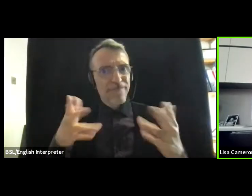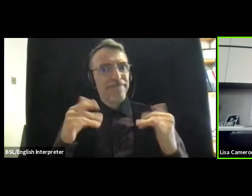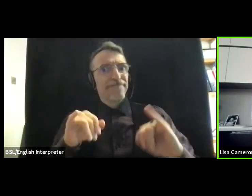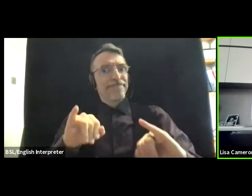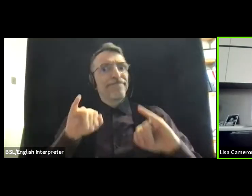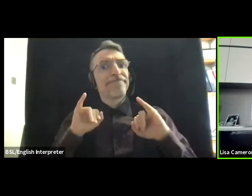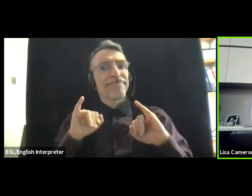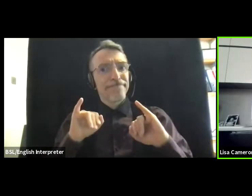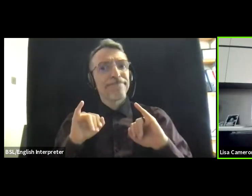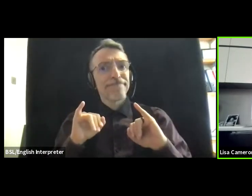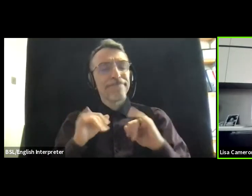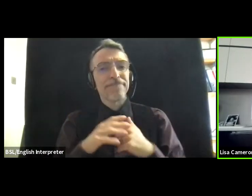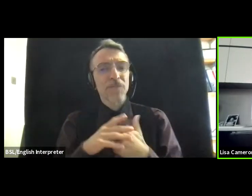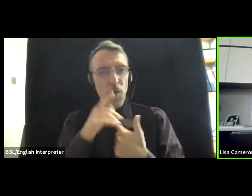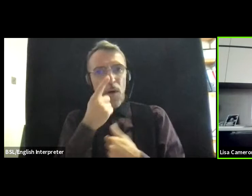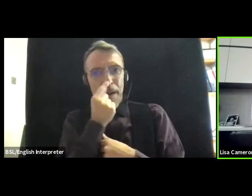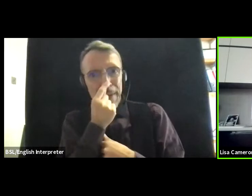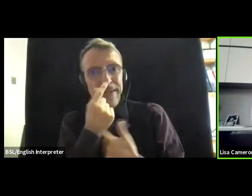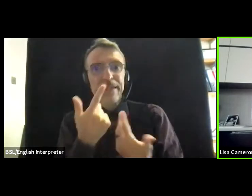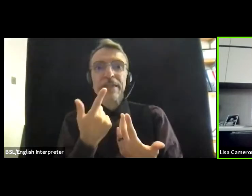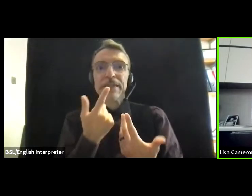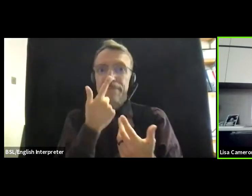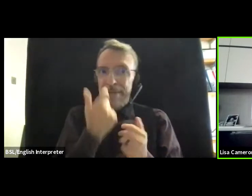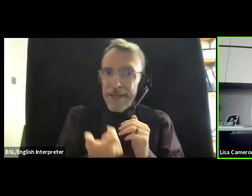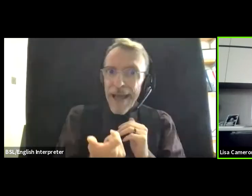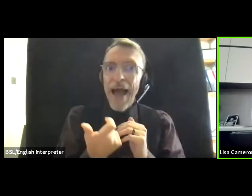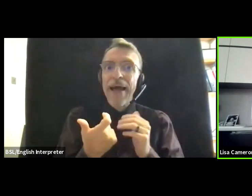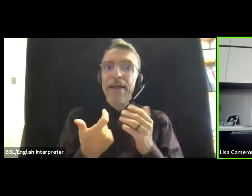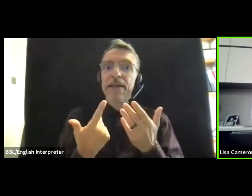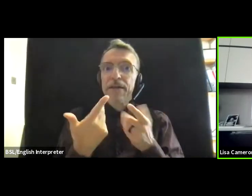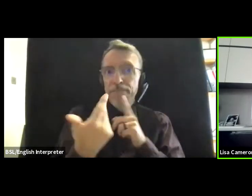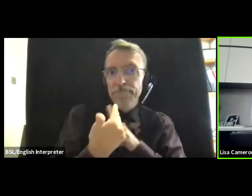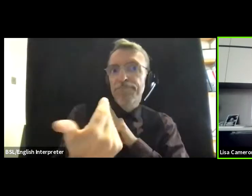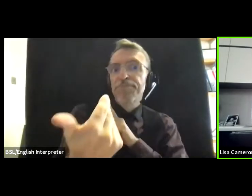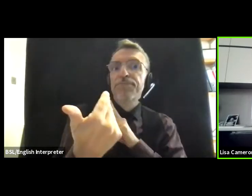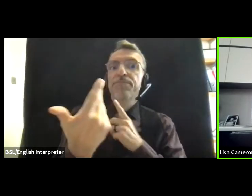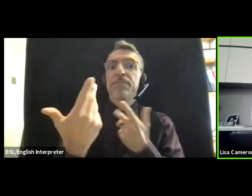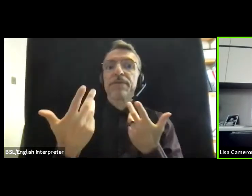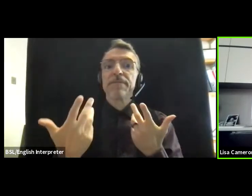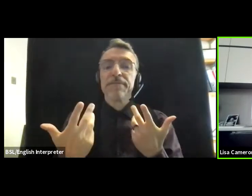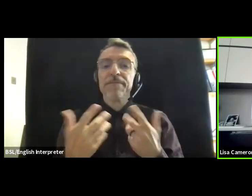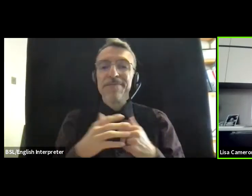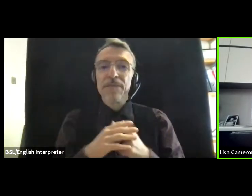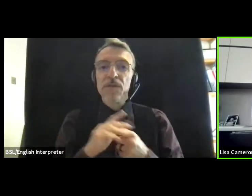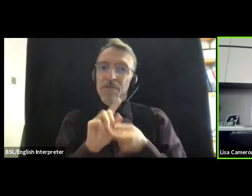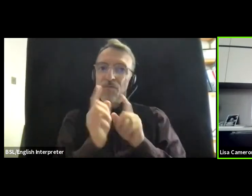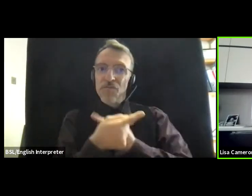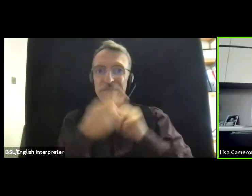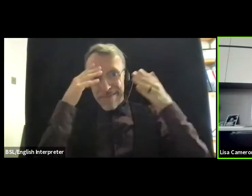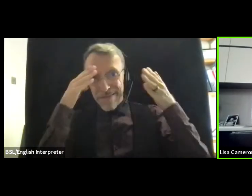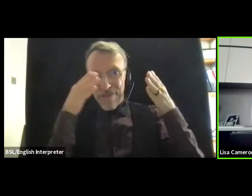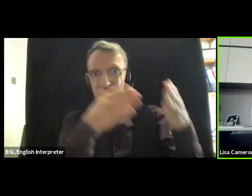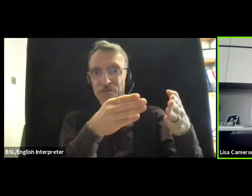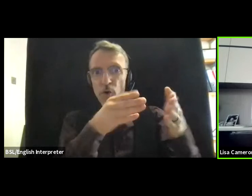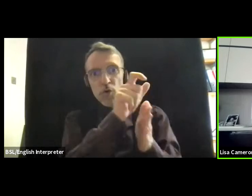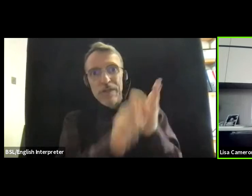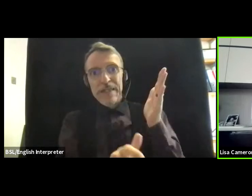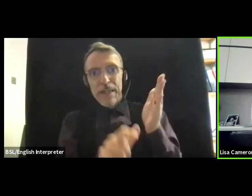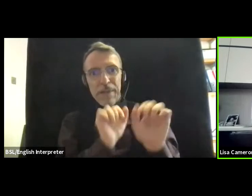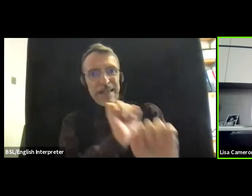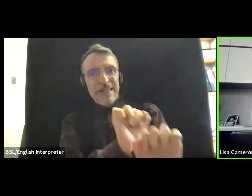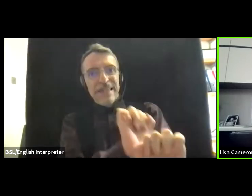having their ability and potential fully recognised rather than people focused on